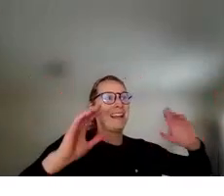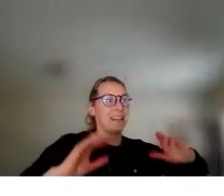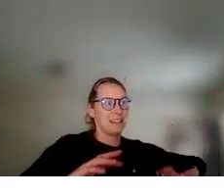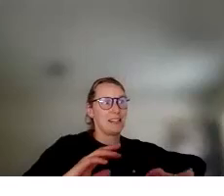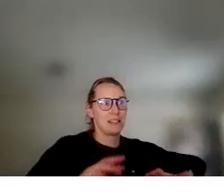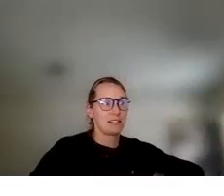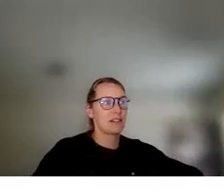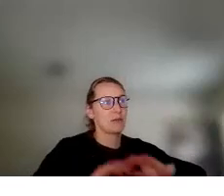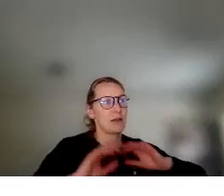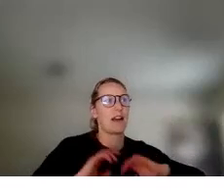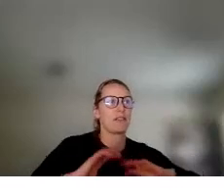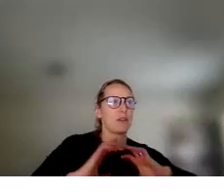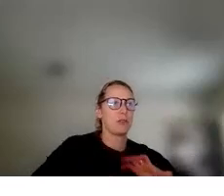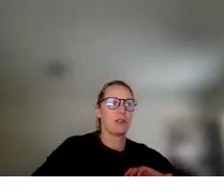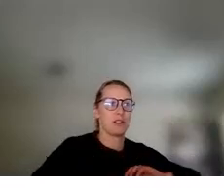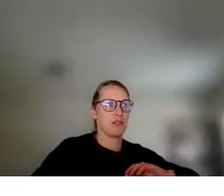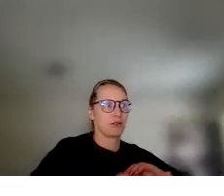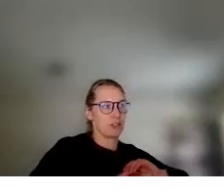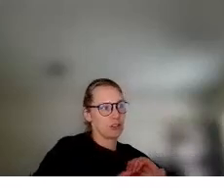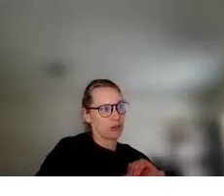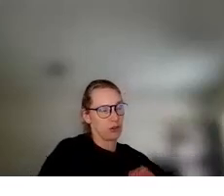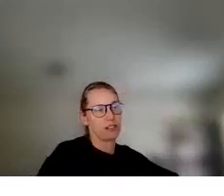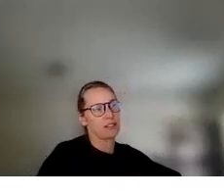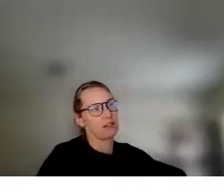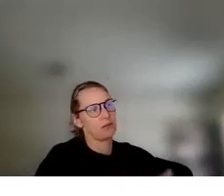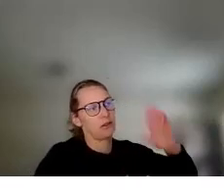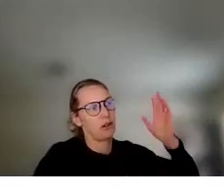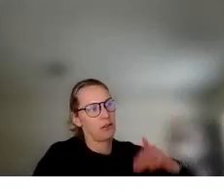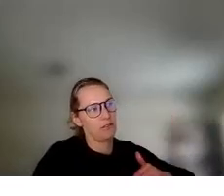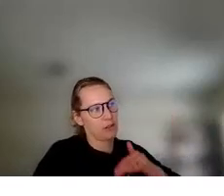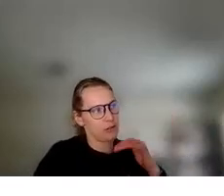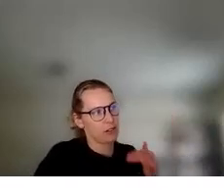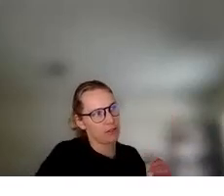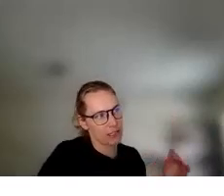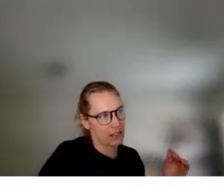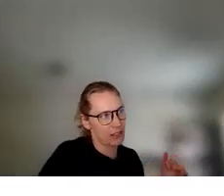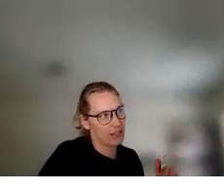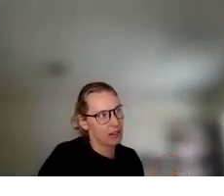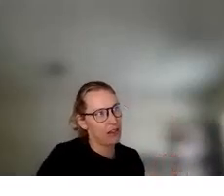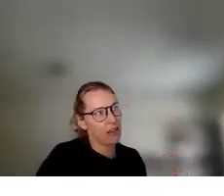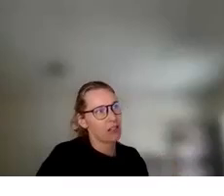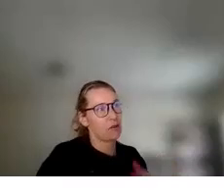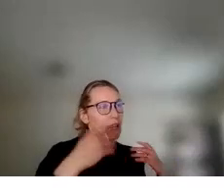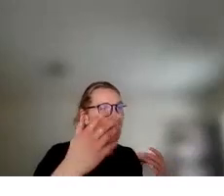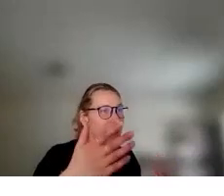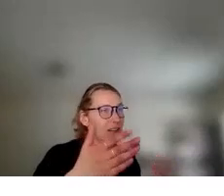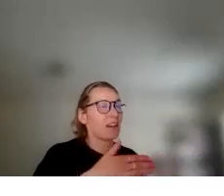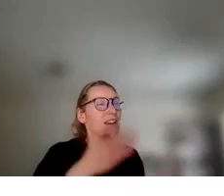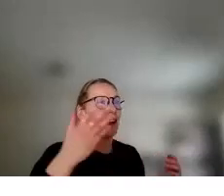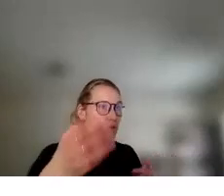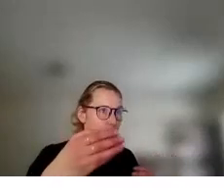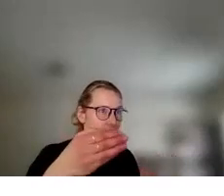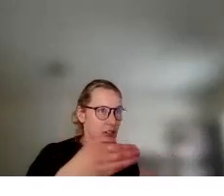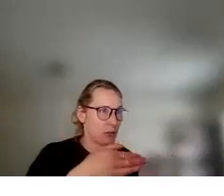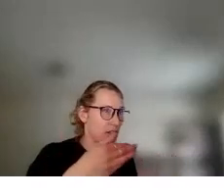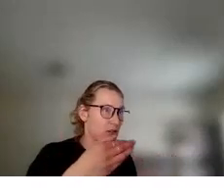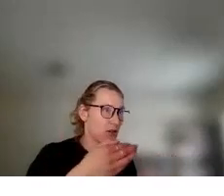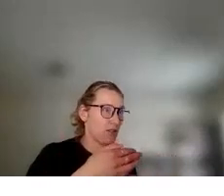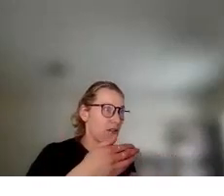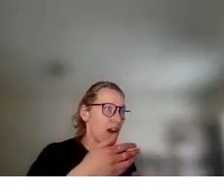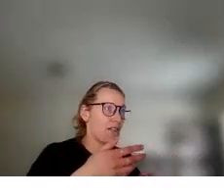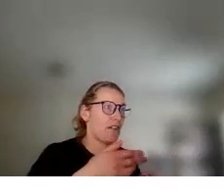waiver. And we have Community First Choice with all of those services. So again, come